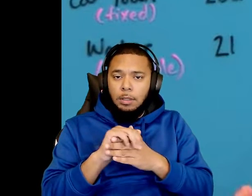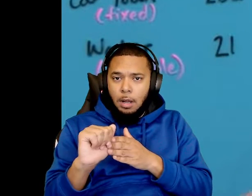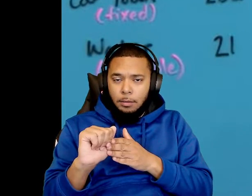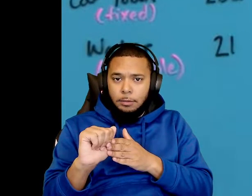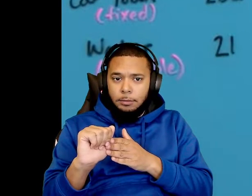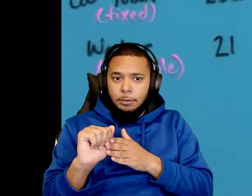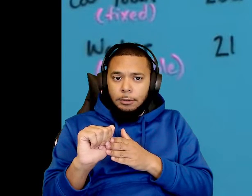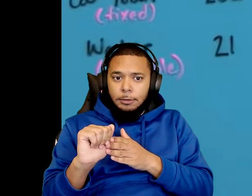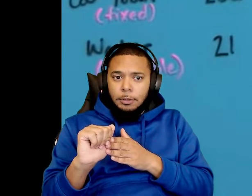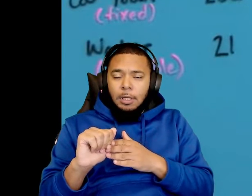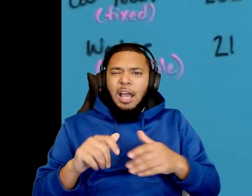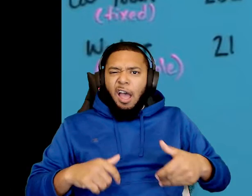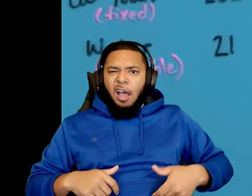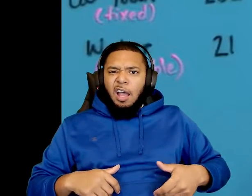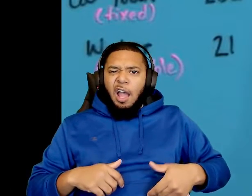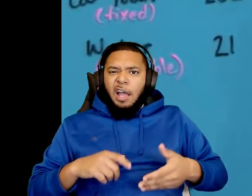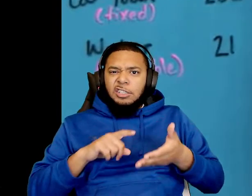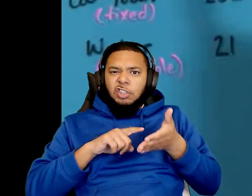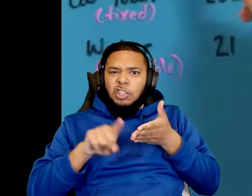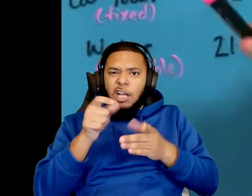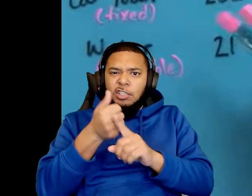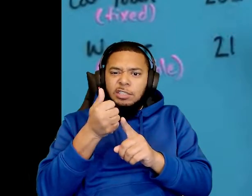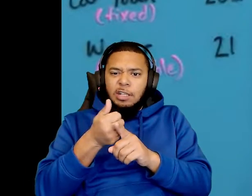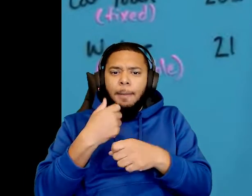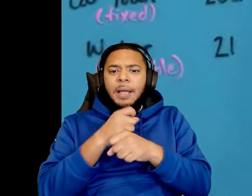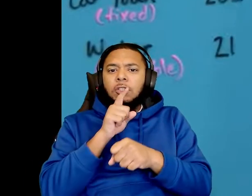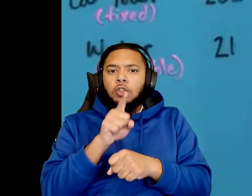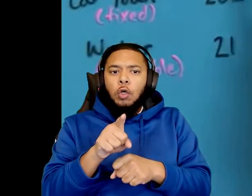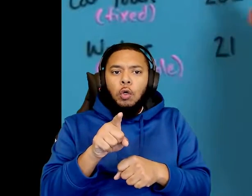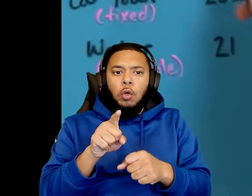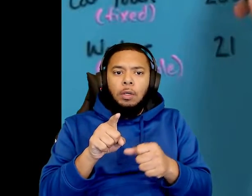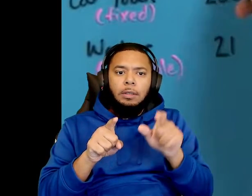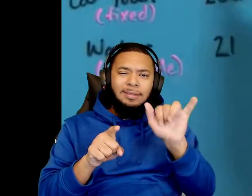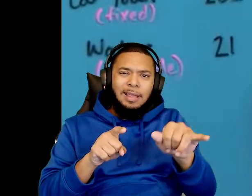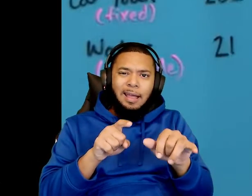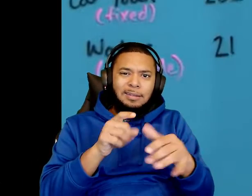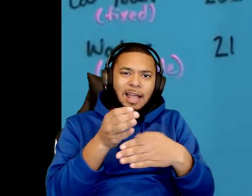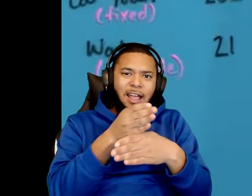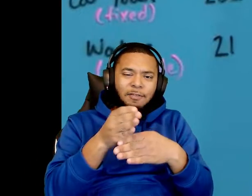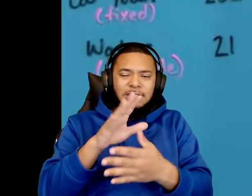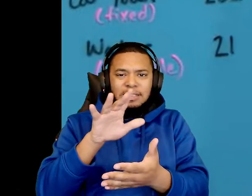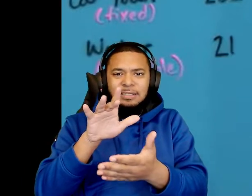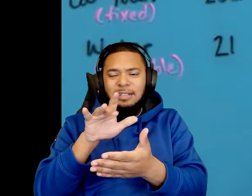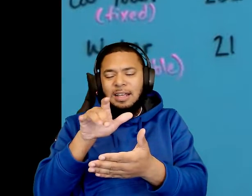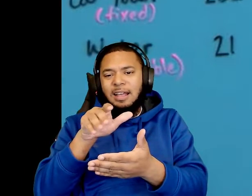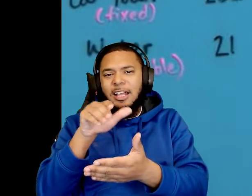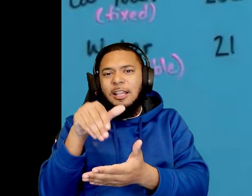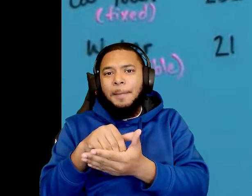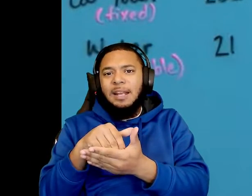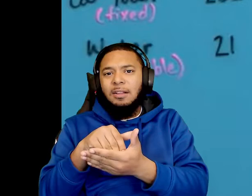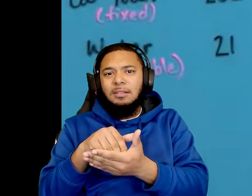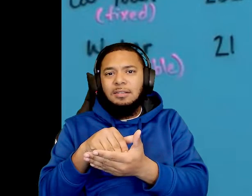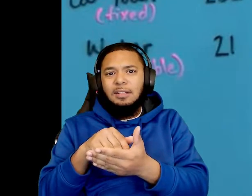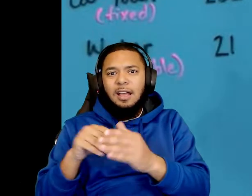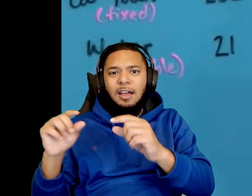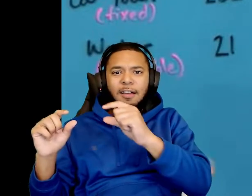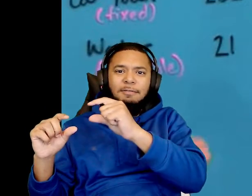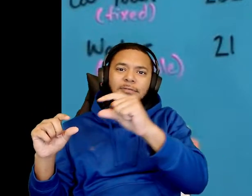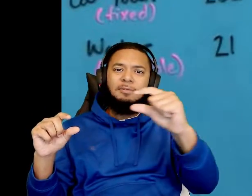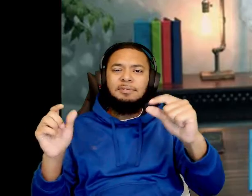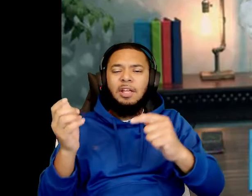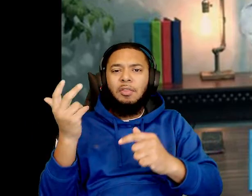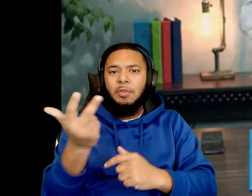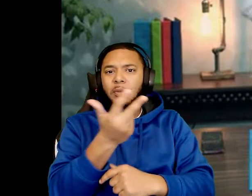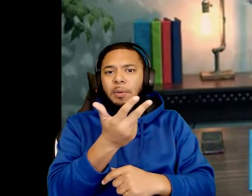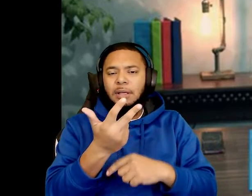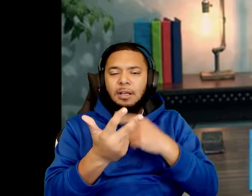And just to gut check yourself, make sure it's like in the middle of these numbers. It's a little bit bigger than 204, bigger than 132, and less than